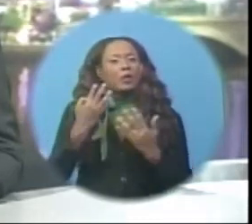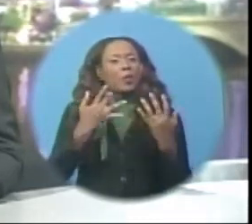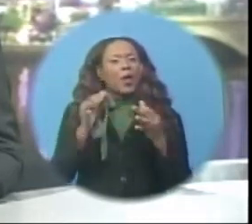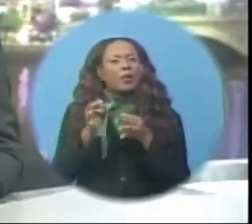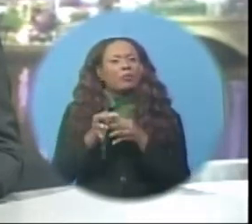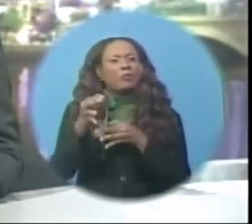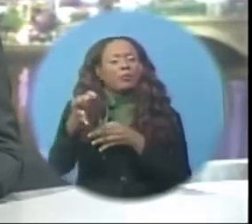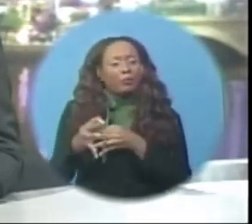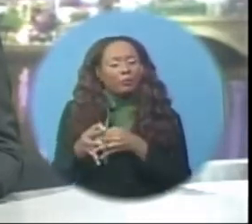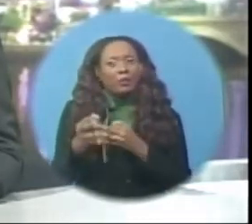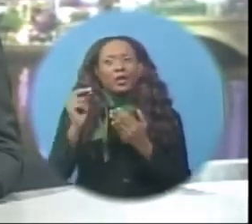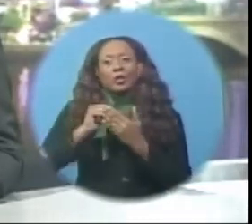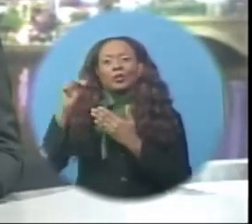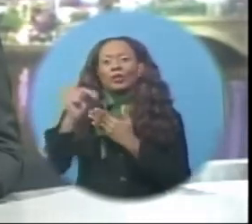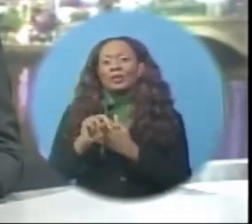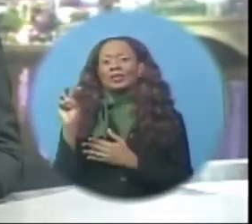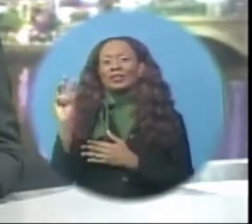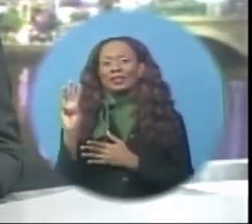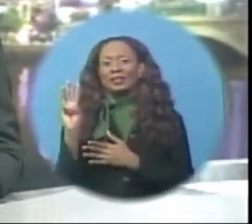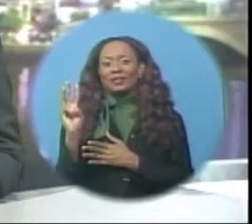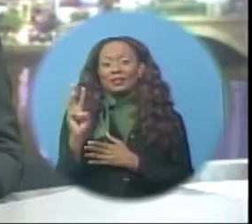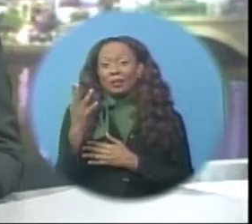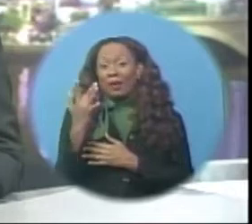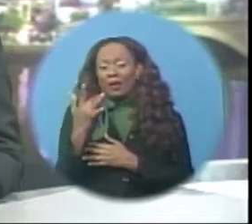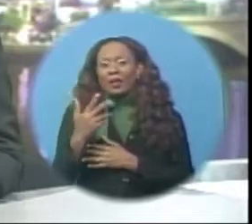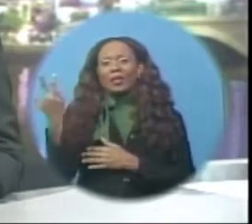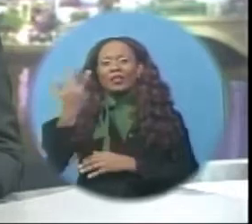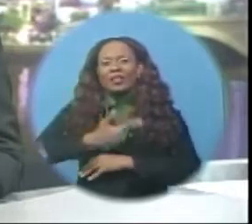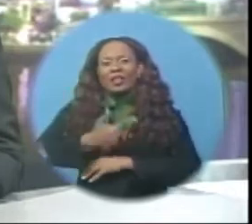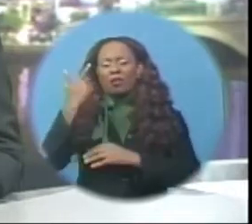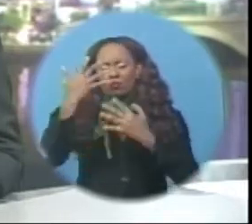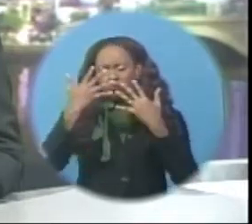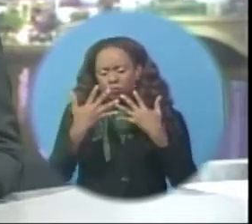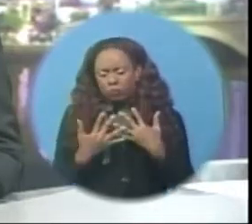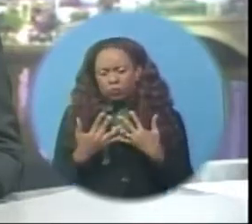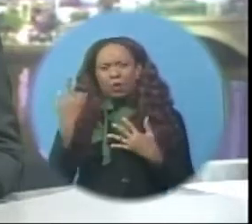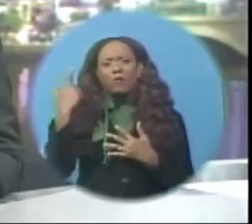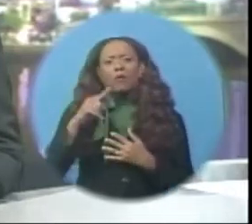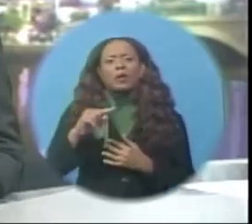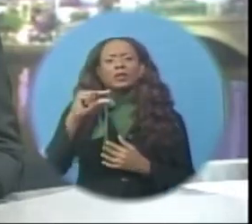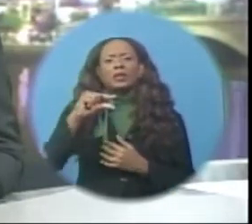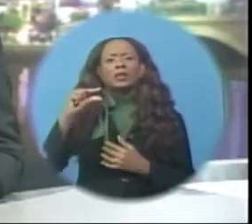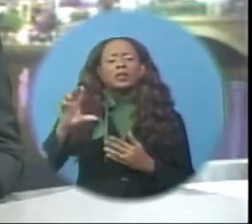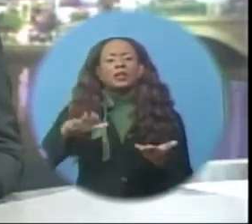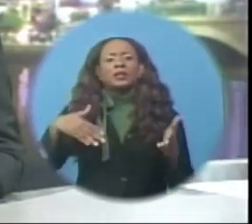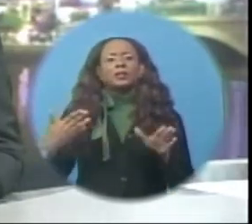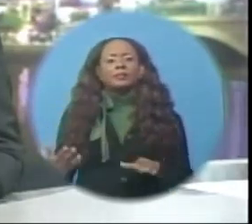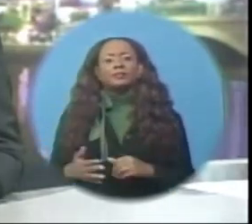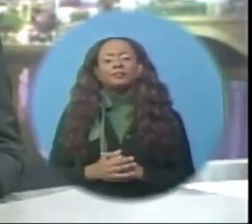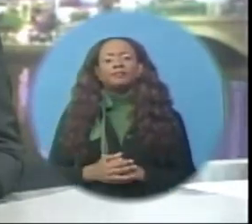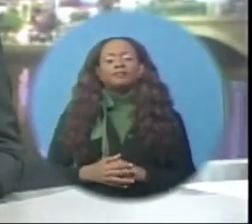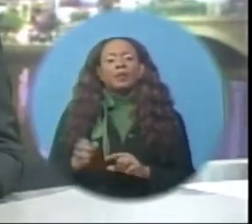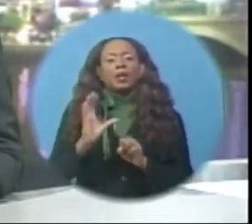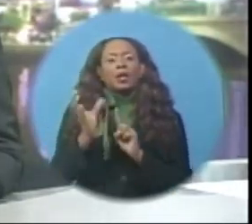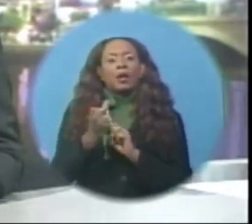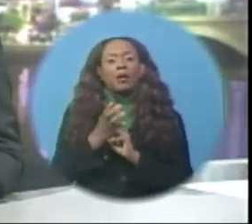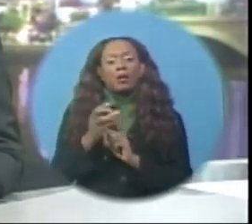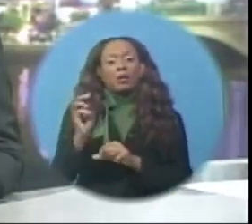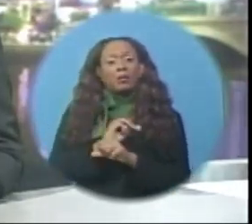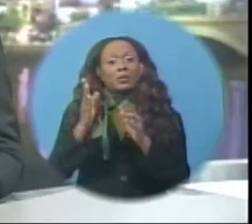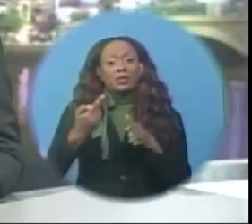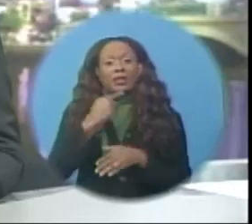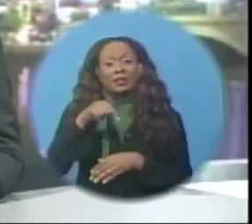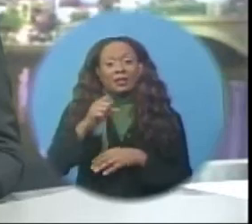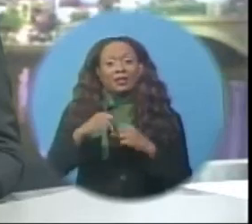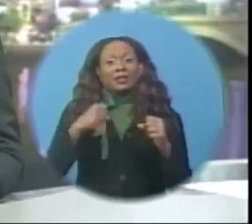November 6th. It's because of the 3 days of mourning for the late Governor General Sir Clifford Husbands. Word of this from Culture Minister Stephen Lashley, who says this